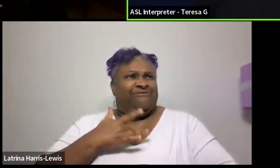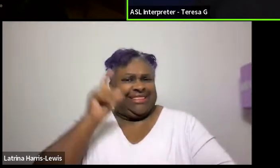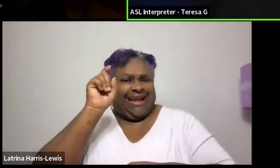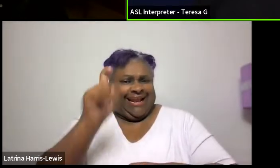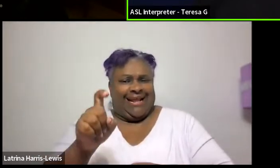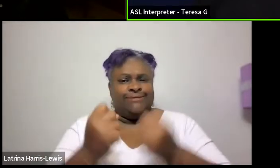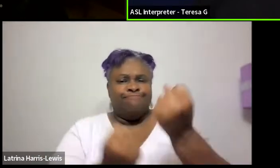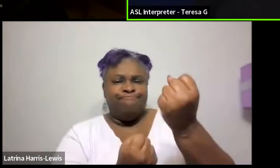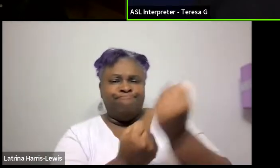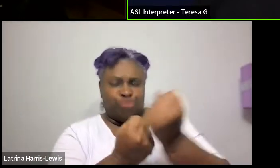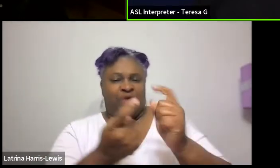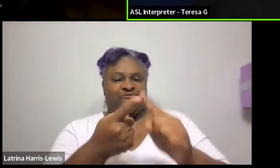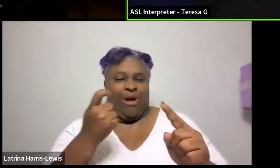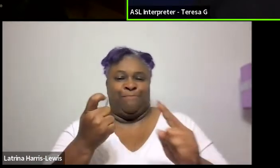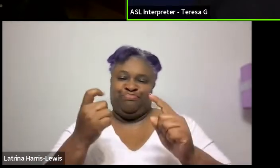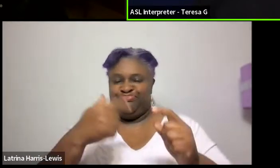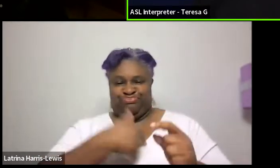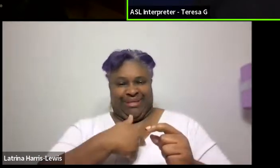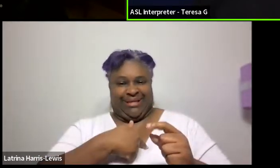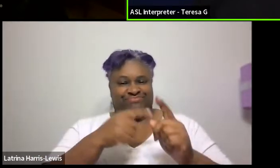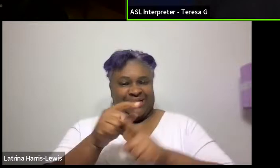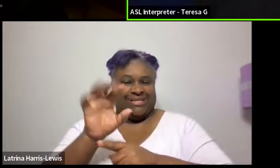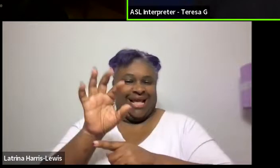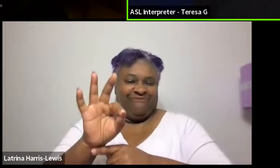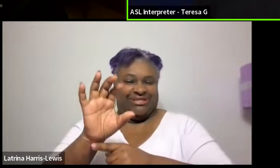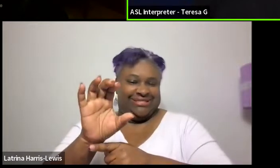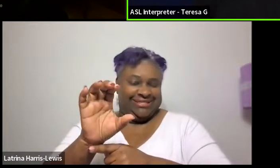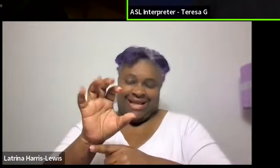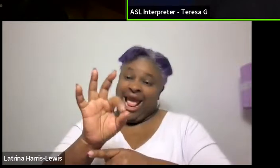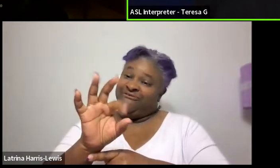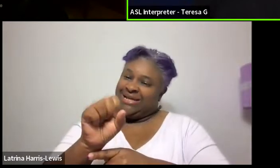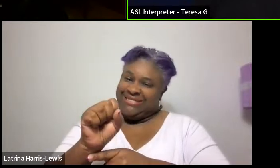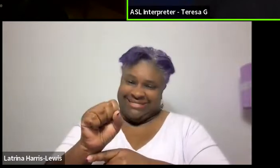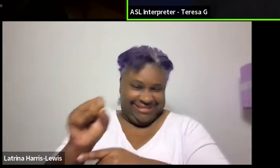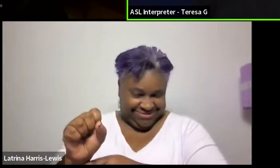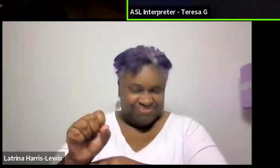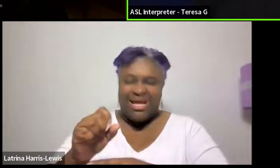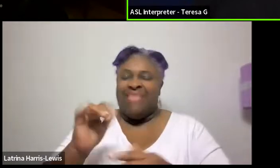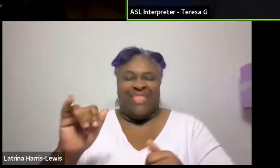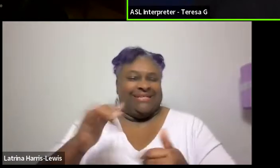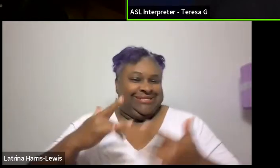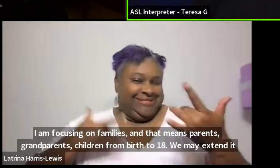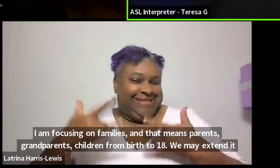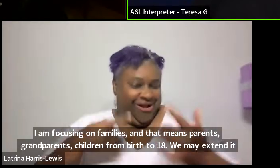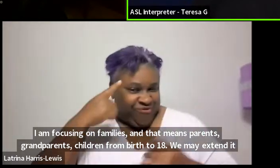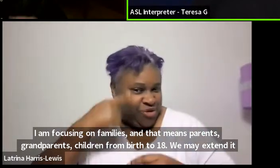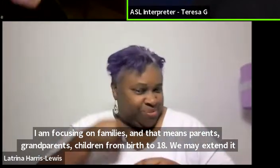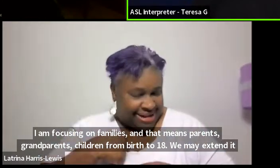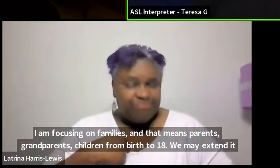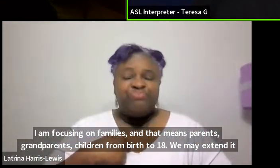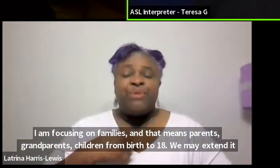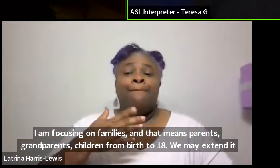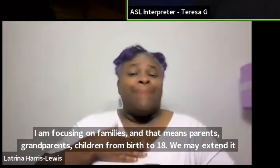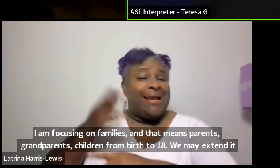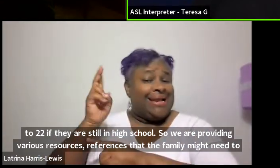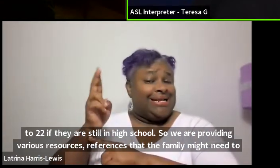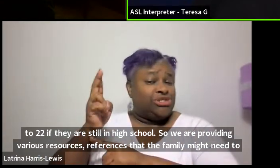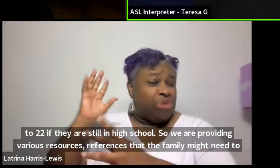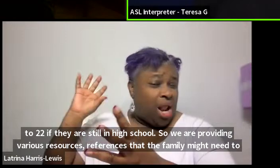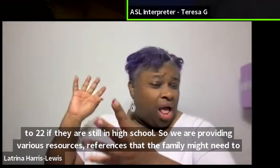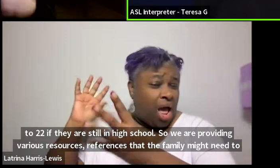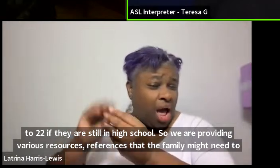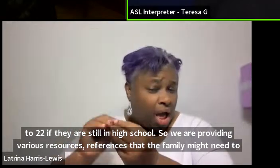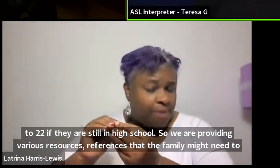services, audiological different appointments, and we're providing that support from FCSS.